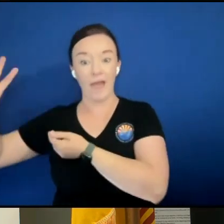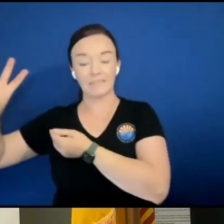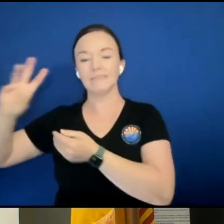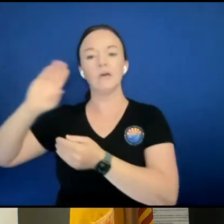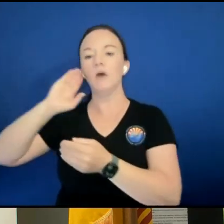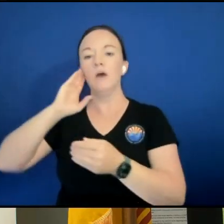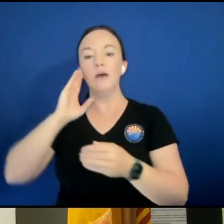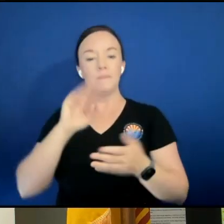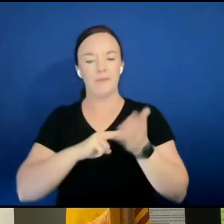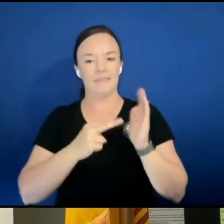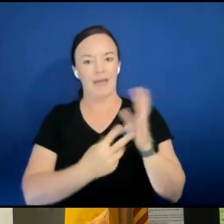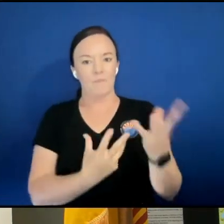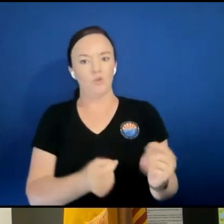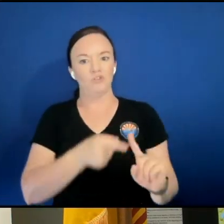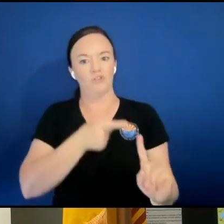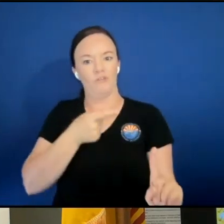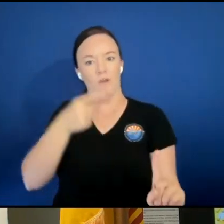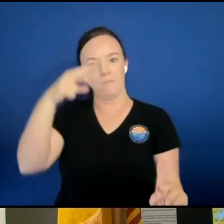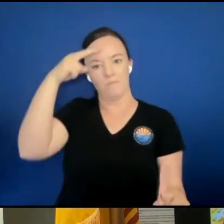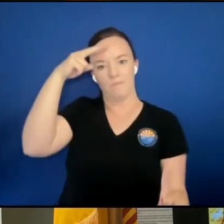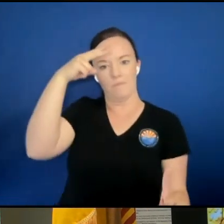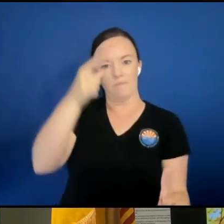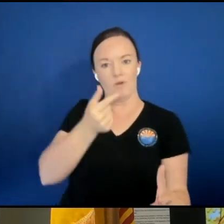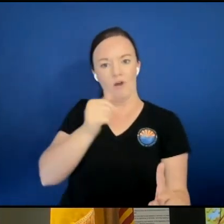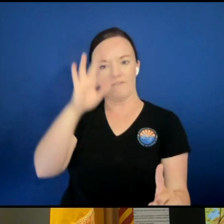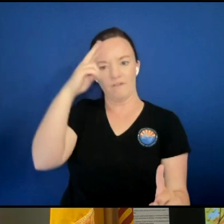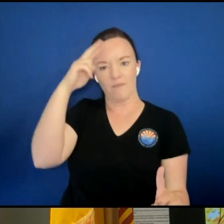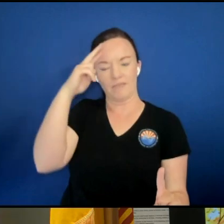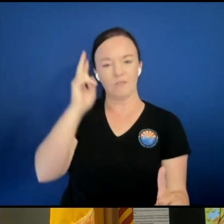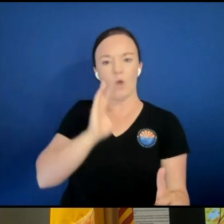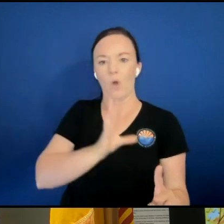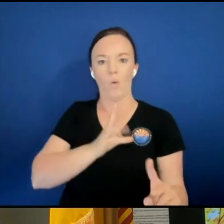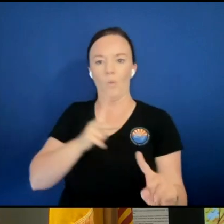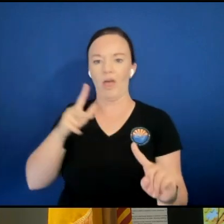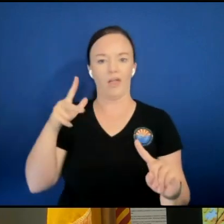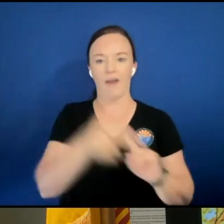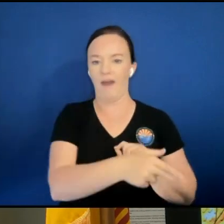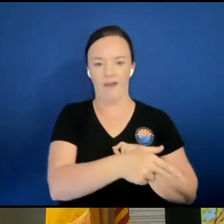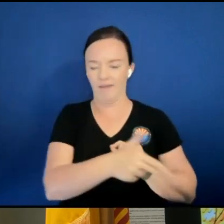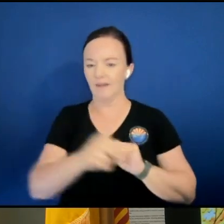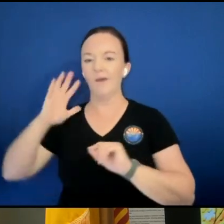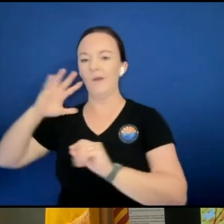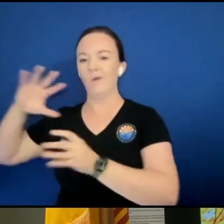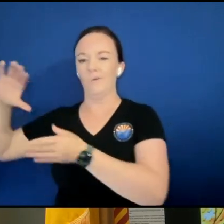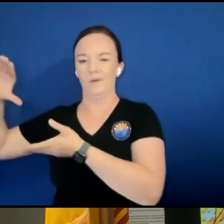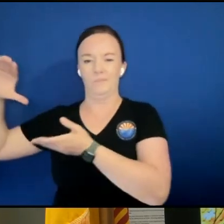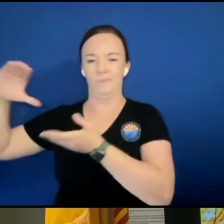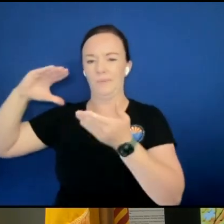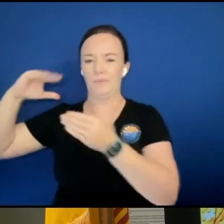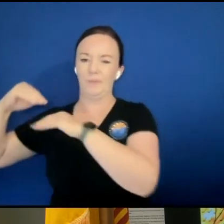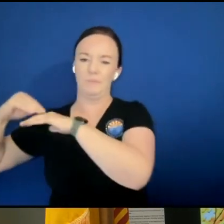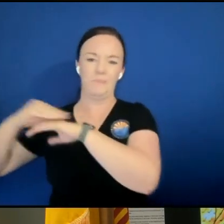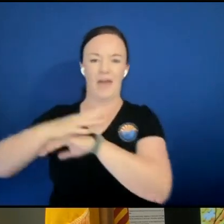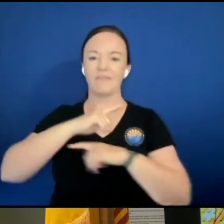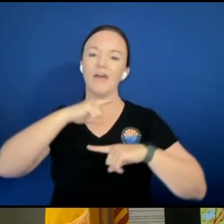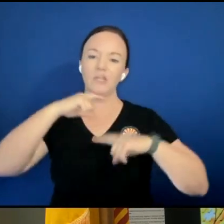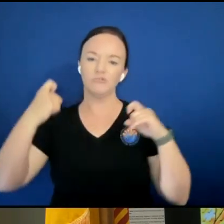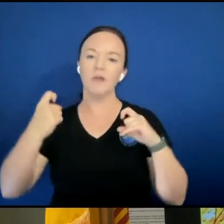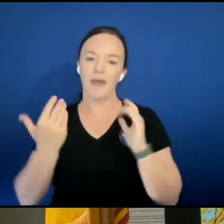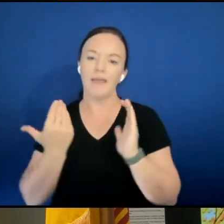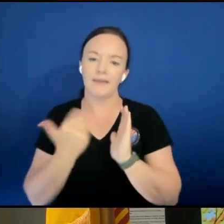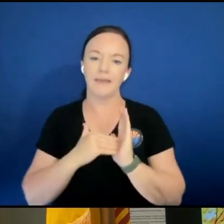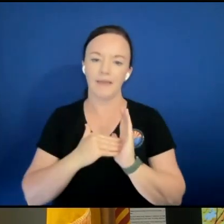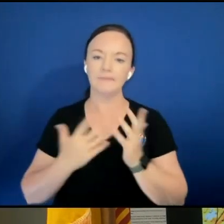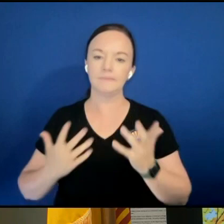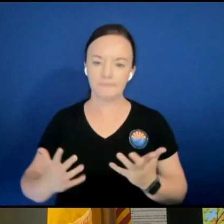off our moisture source across the southwest United States and put us more into a high pressure, dry condition kind of deal.